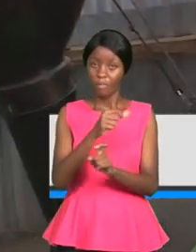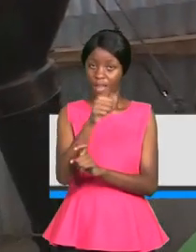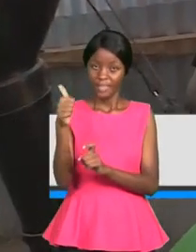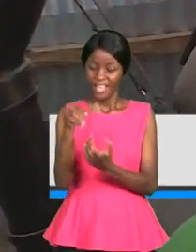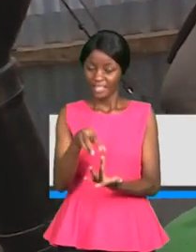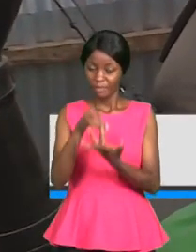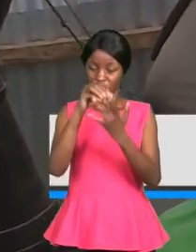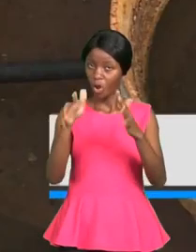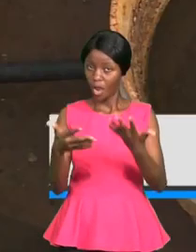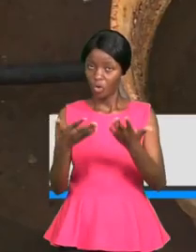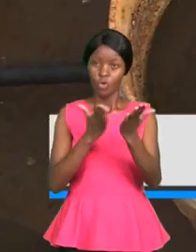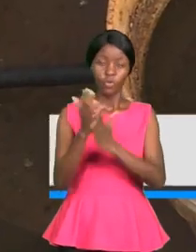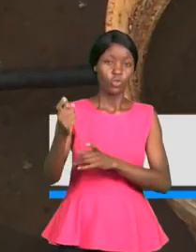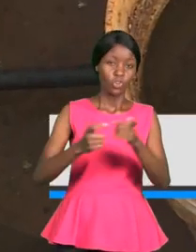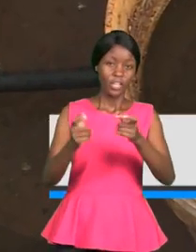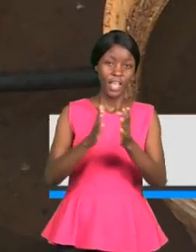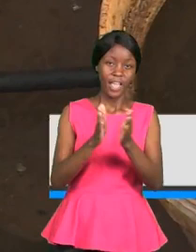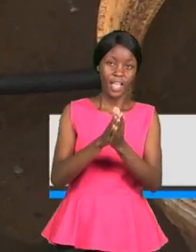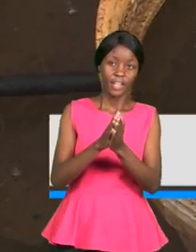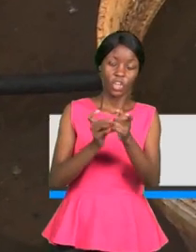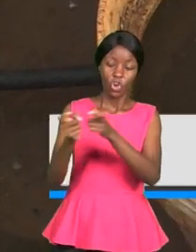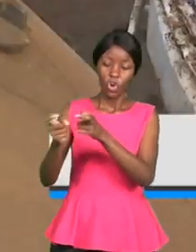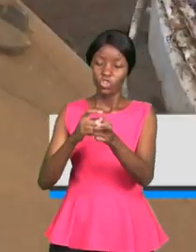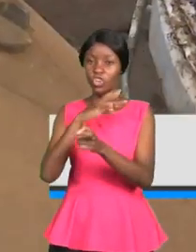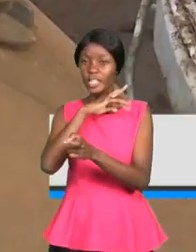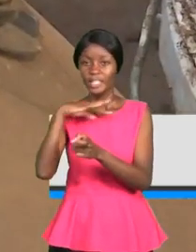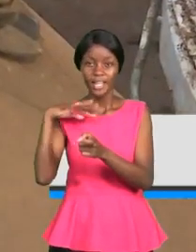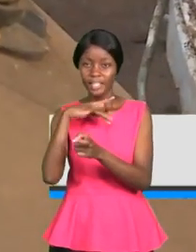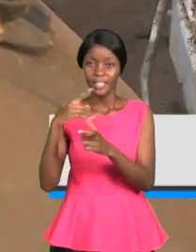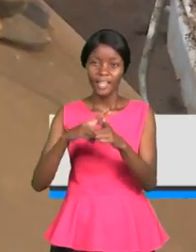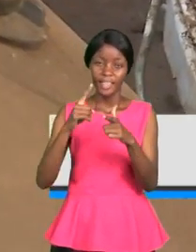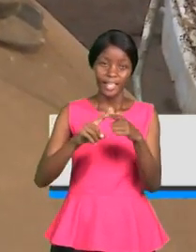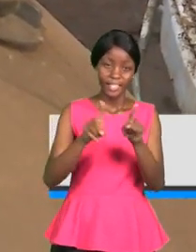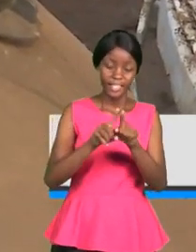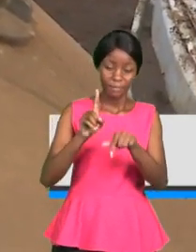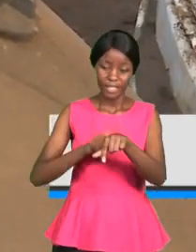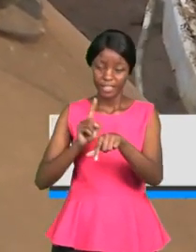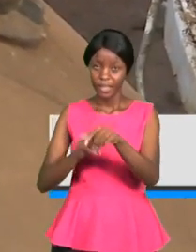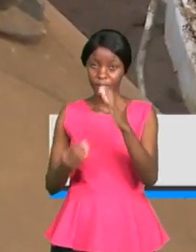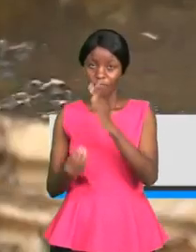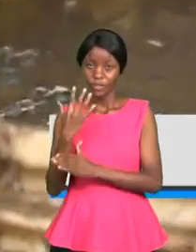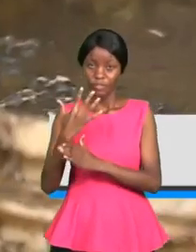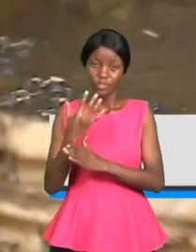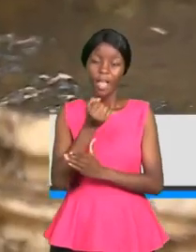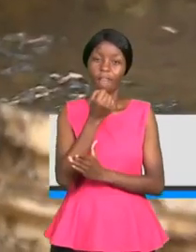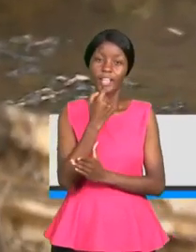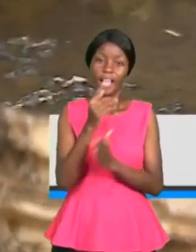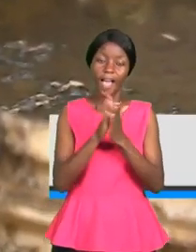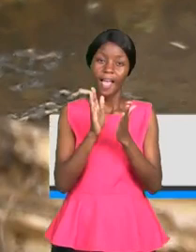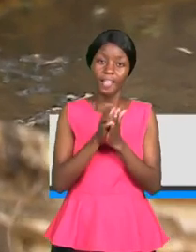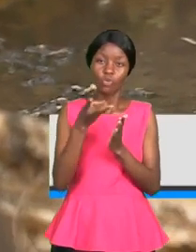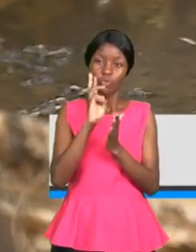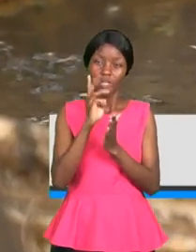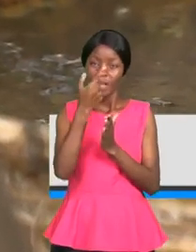uniqueness comes in controlling and collecting organic waste material and at the same time producing fertilizer and water